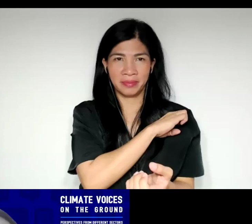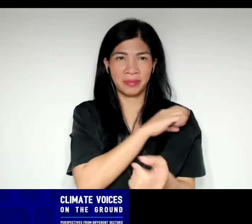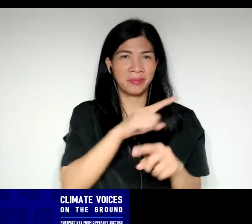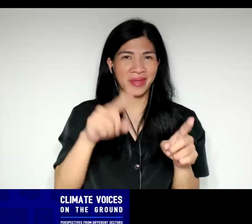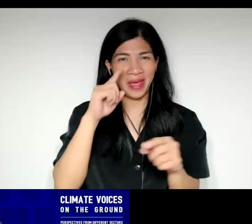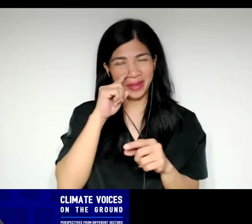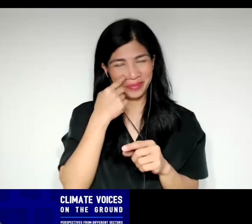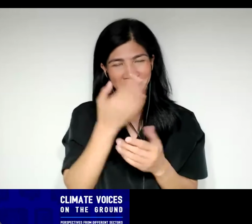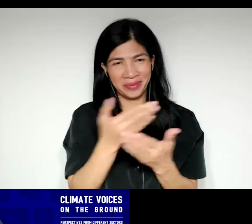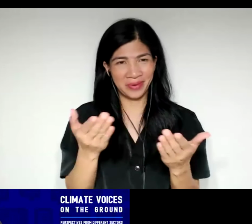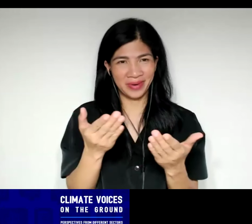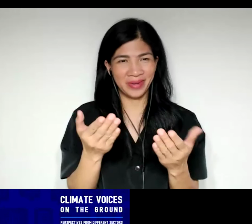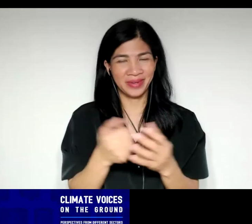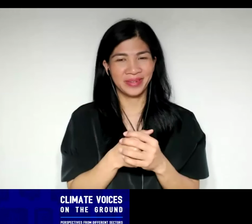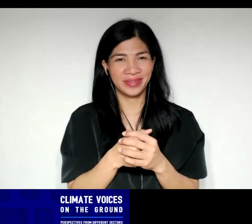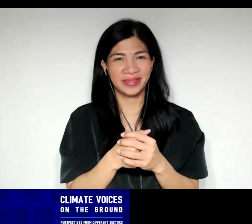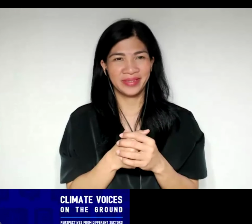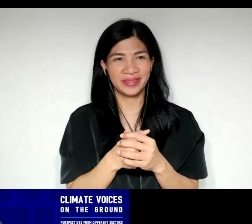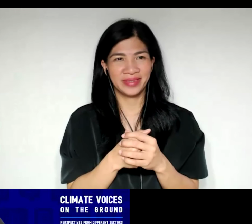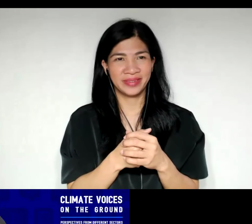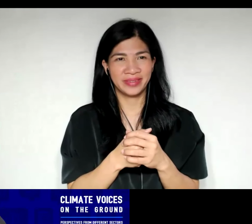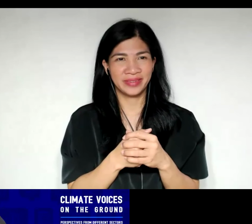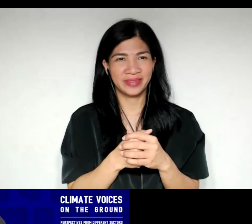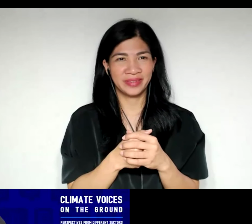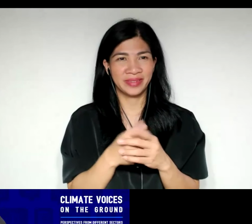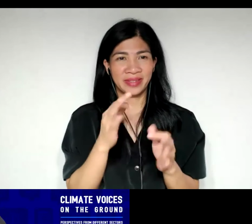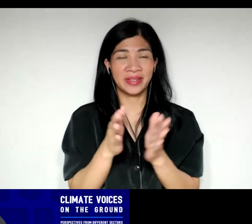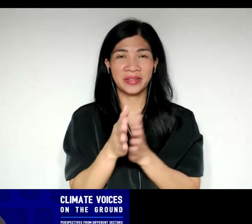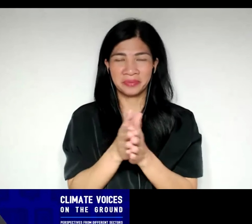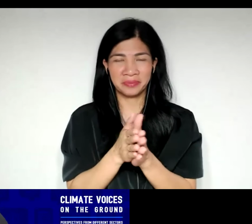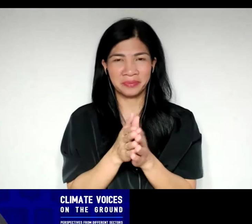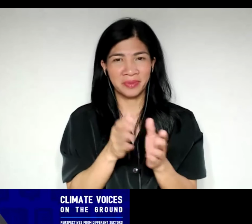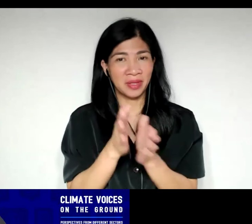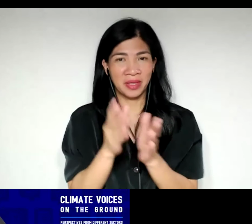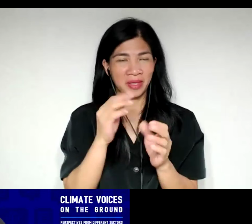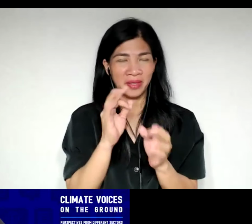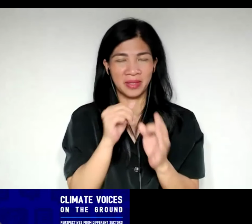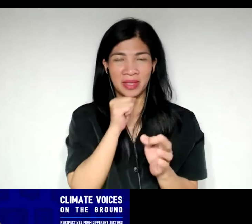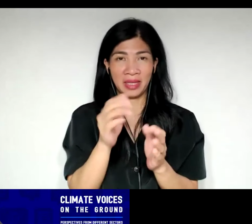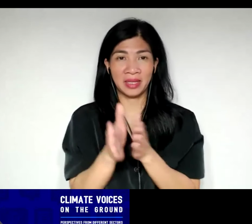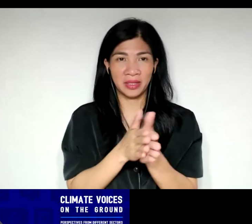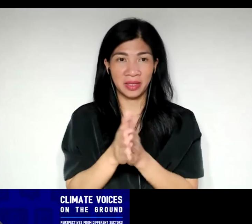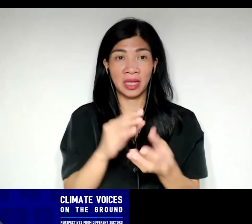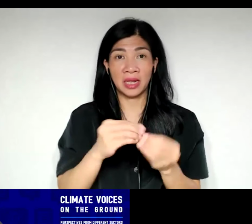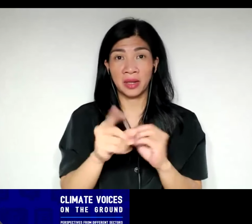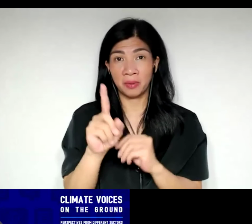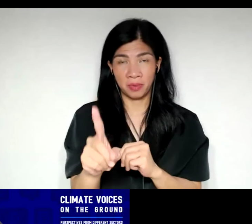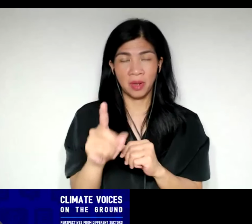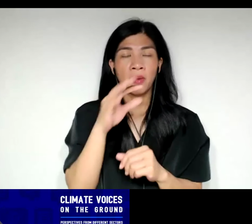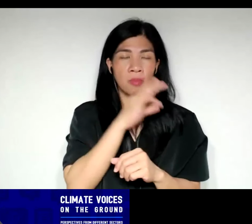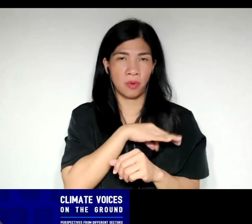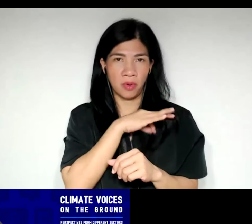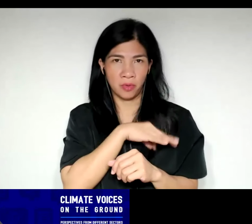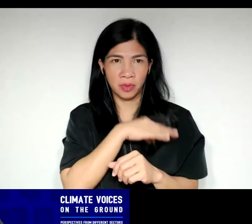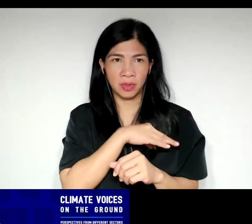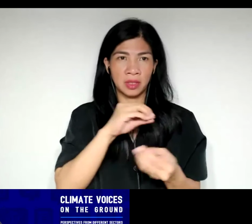guys, but so I don't want to talk about that if you're not interested. But that's the answer. Number one, they've been profiting from it,